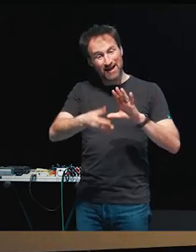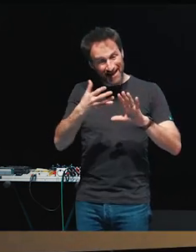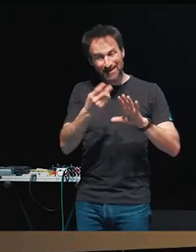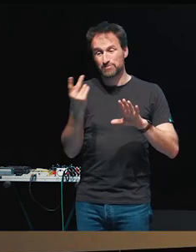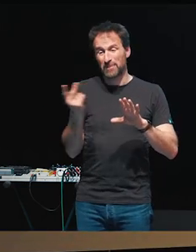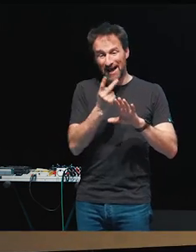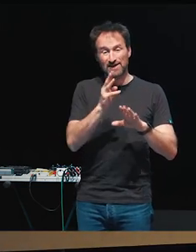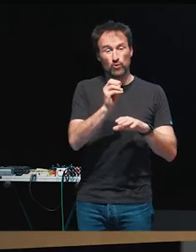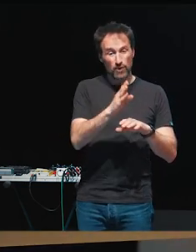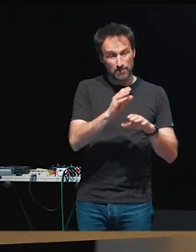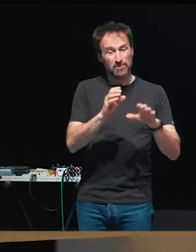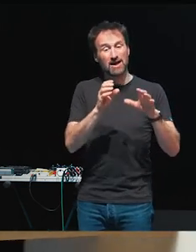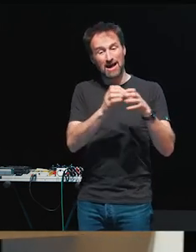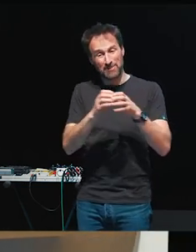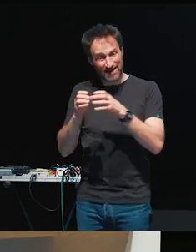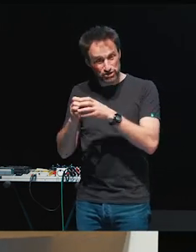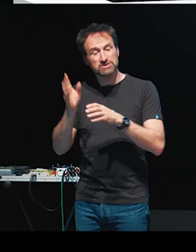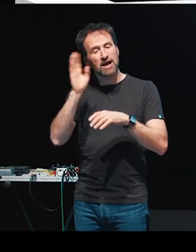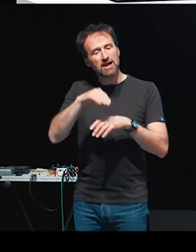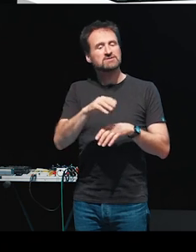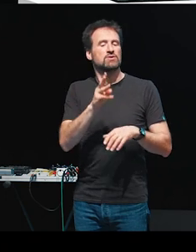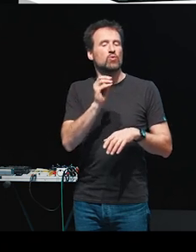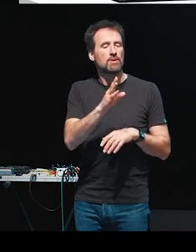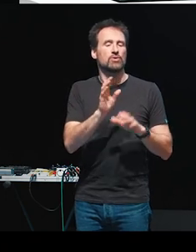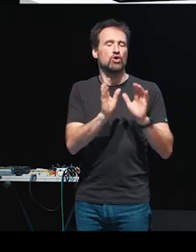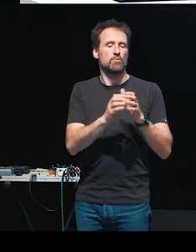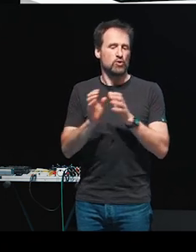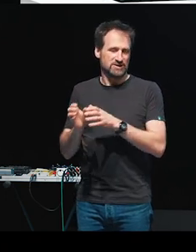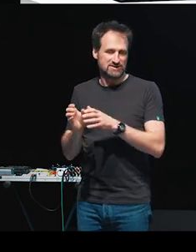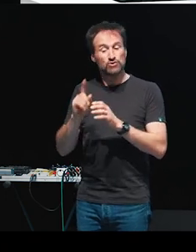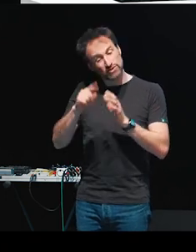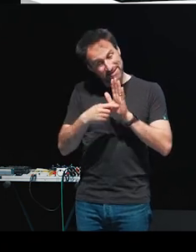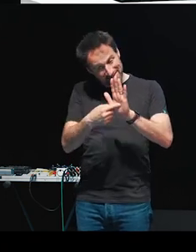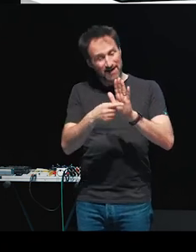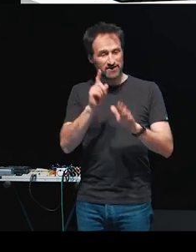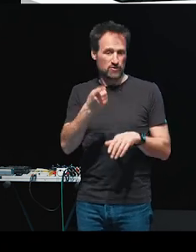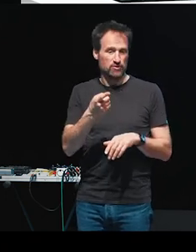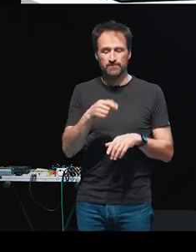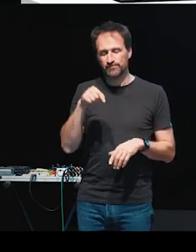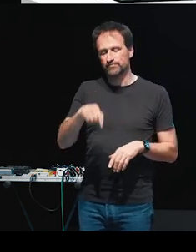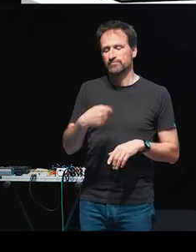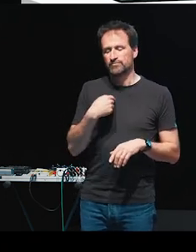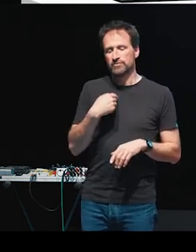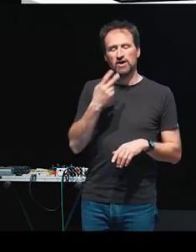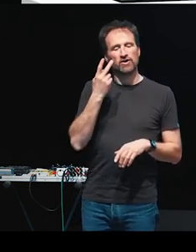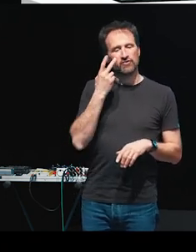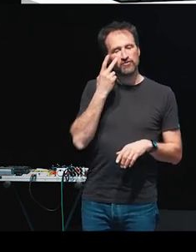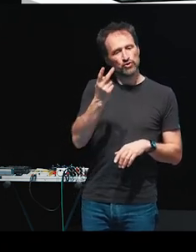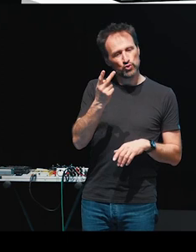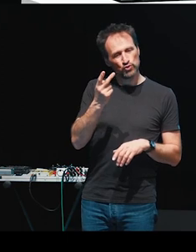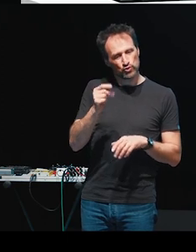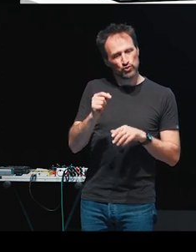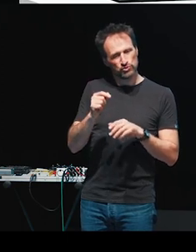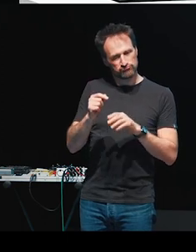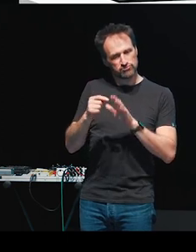displays them. Here I also have a few components to show that we can mix and match different